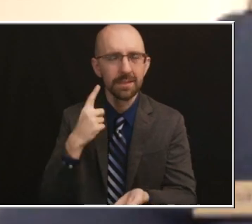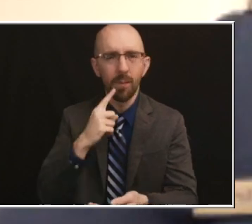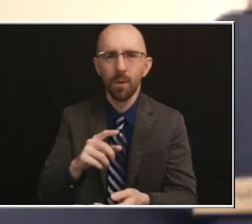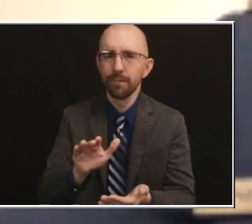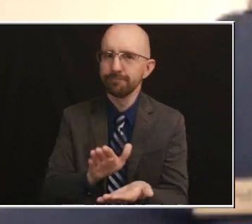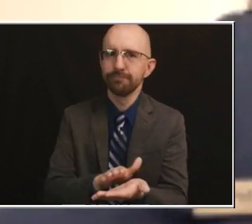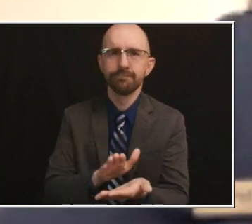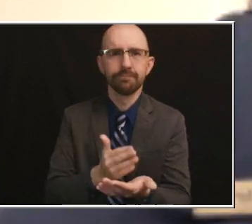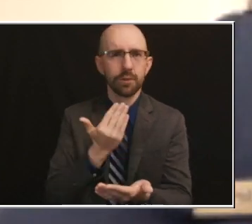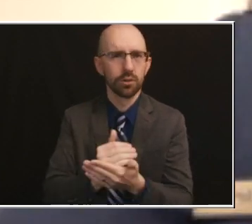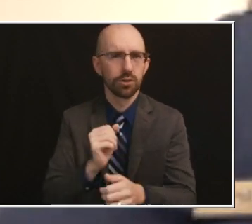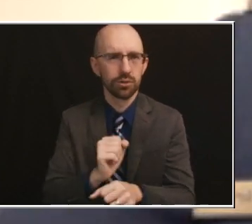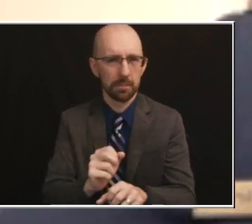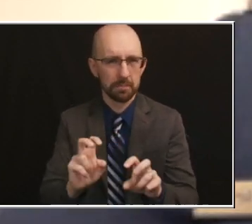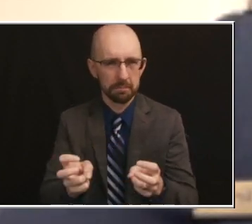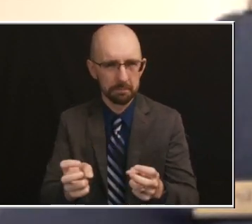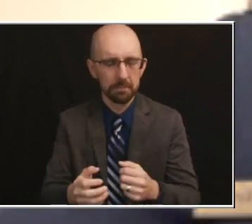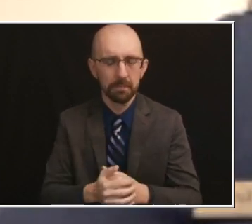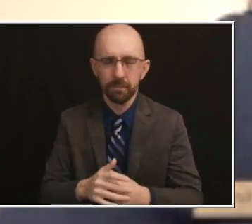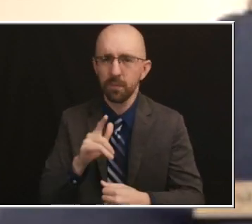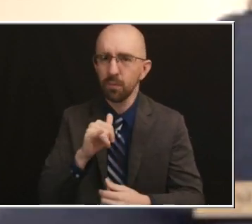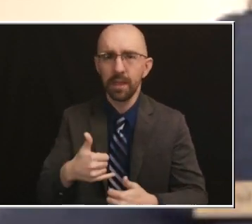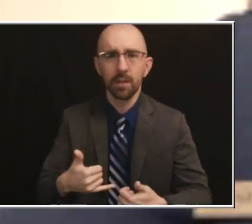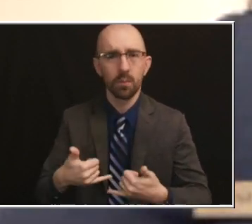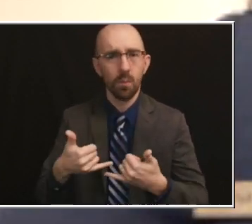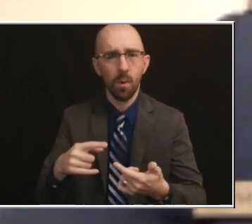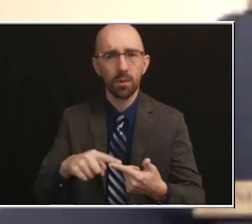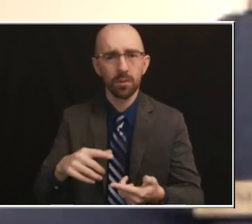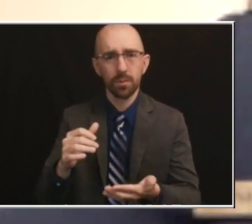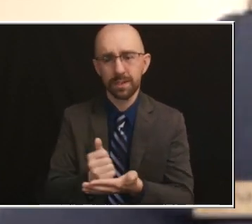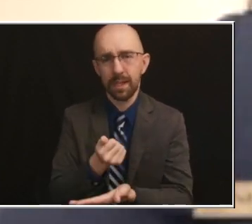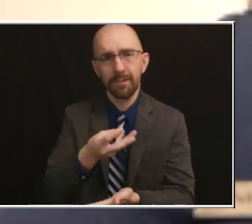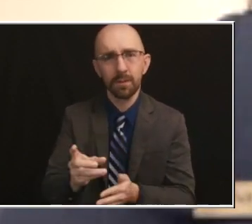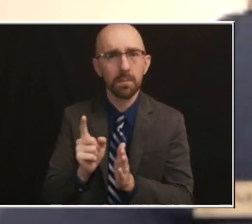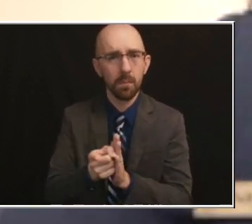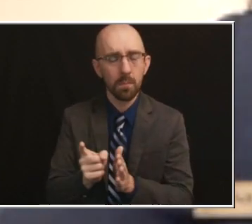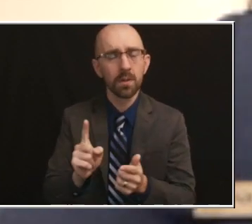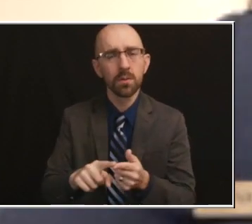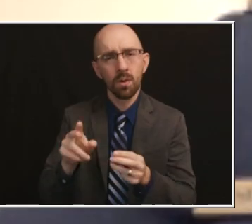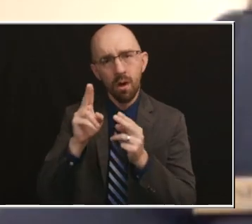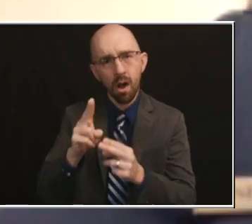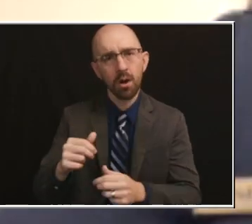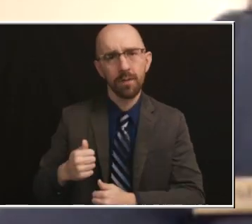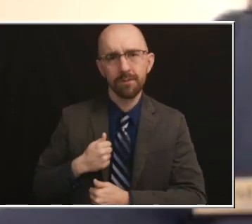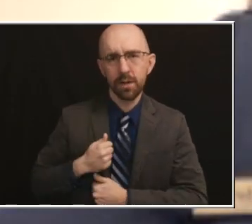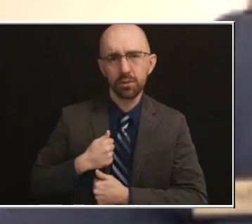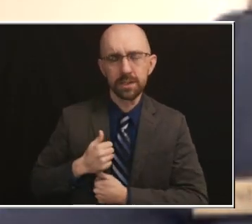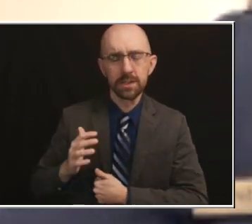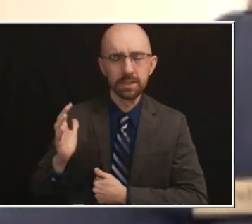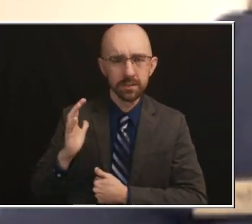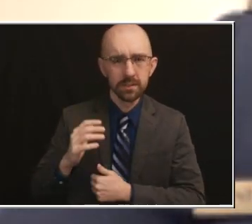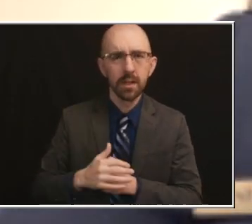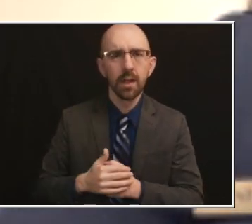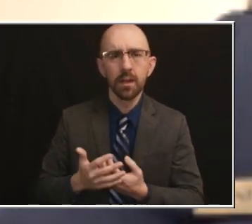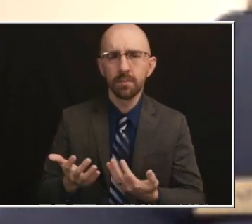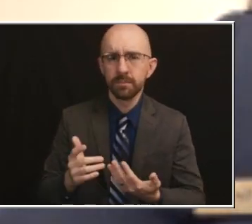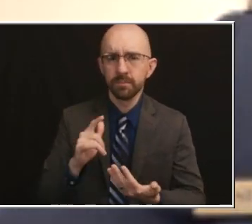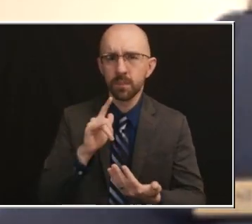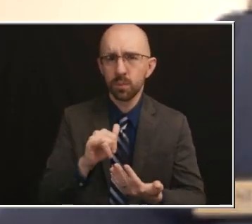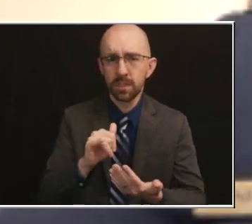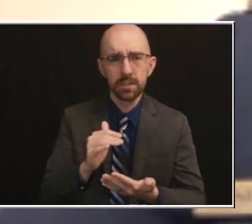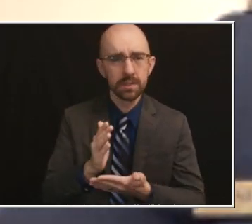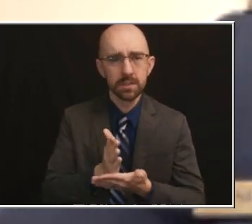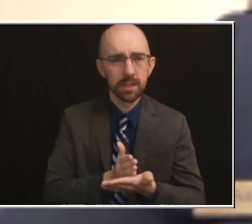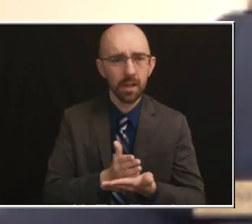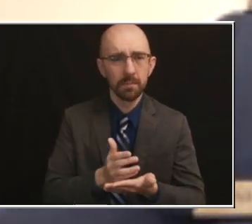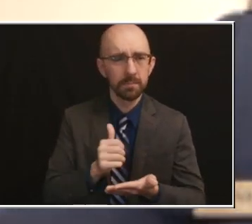done. But it's really quite rewarding just to take a few moments and to honor our veterans. And some won't necessarily